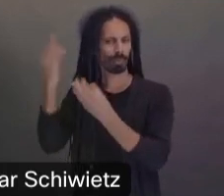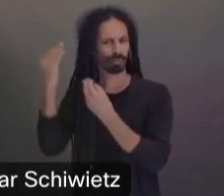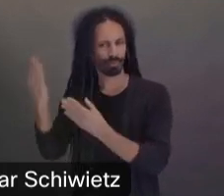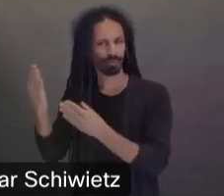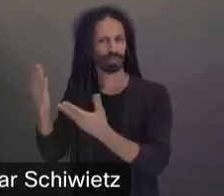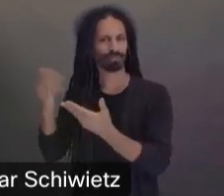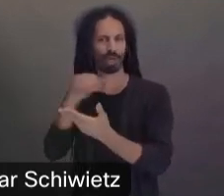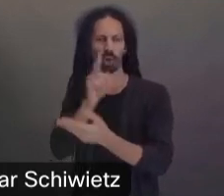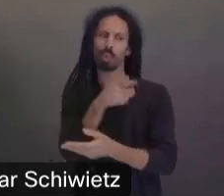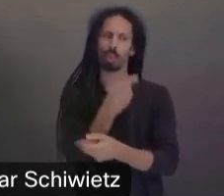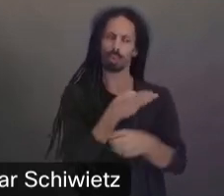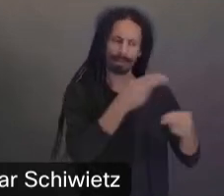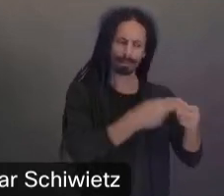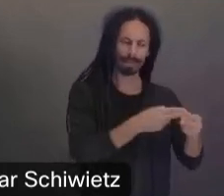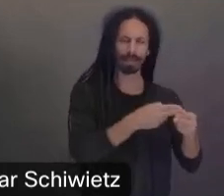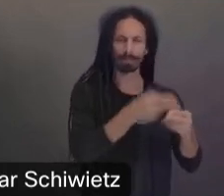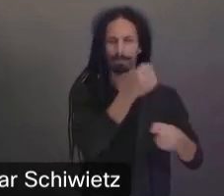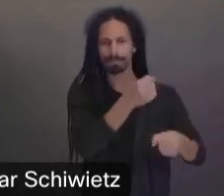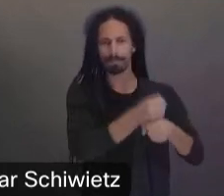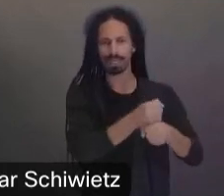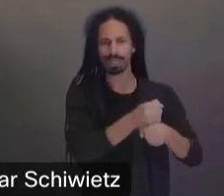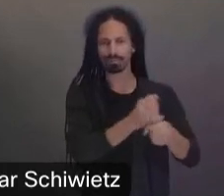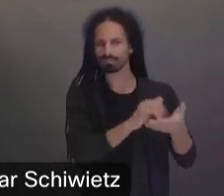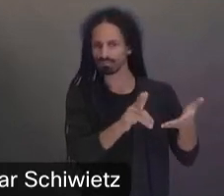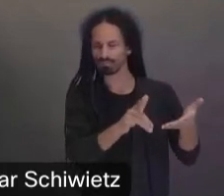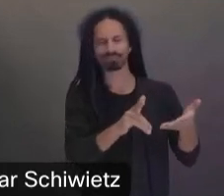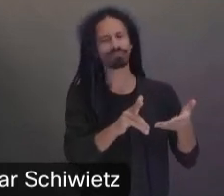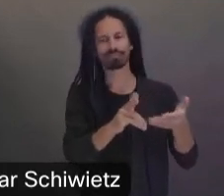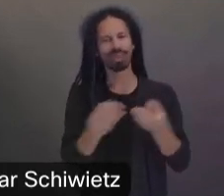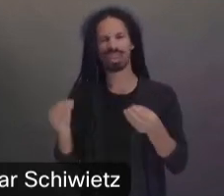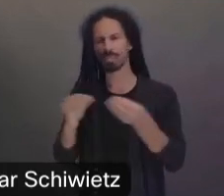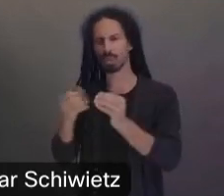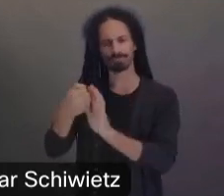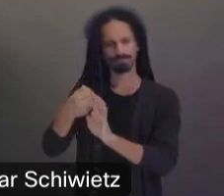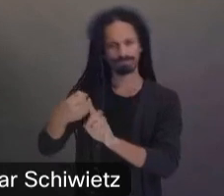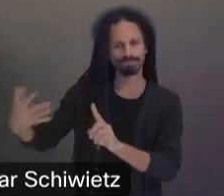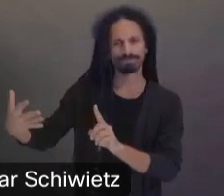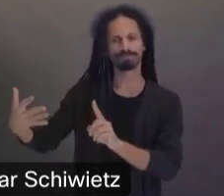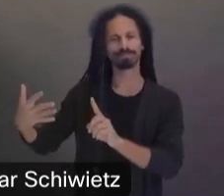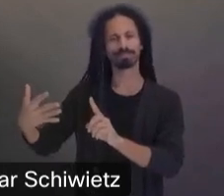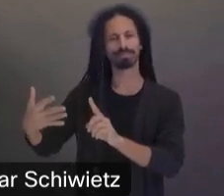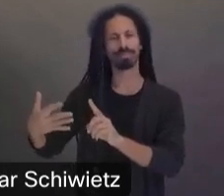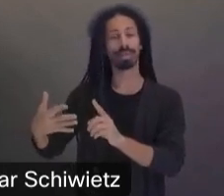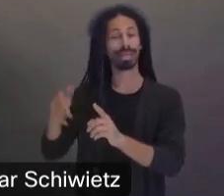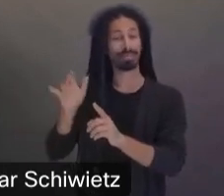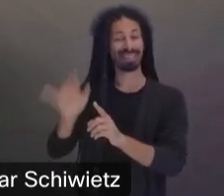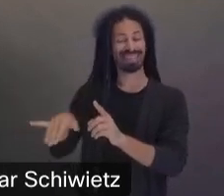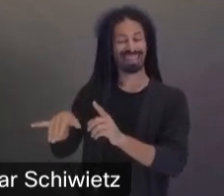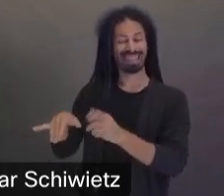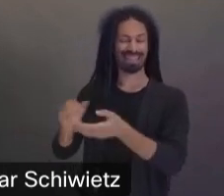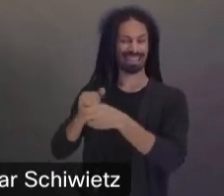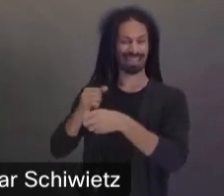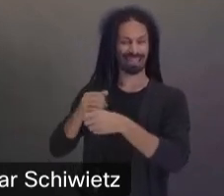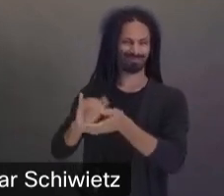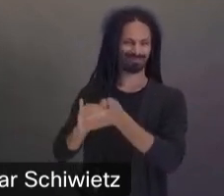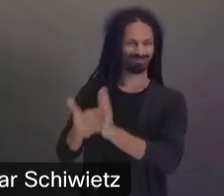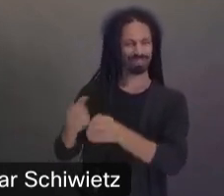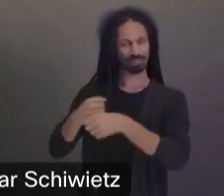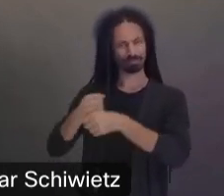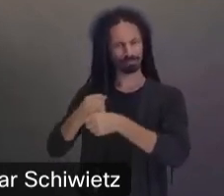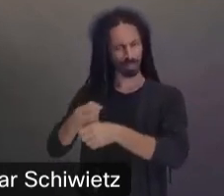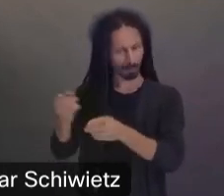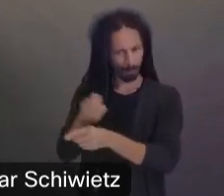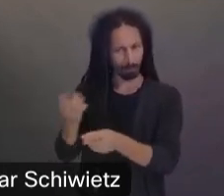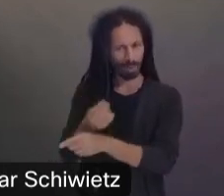and date. We'll go into more information about reference entries and how to build these in our next